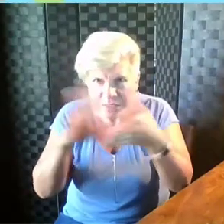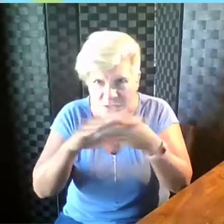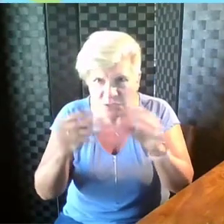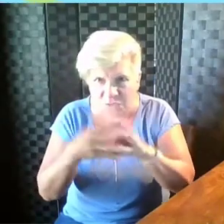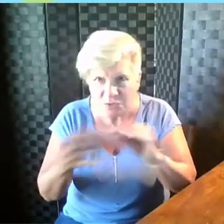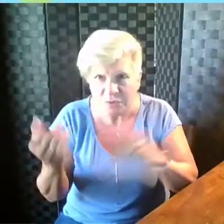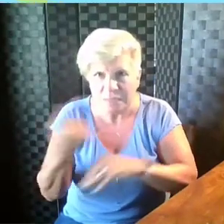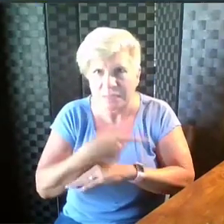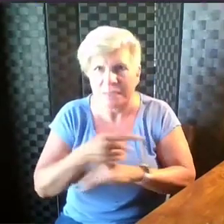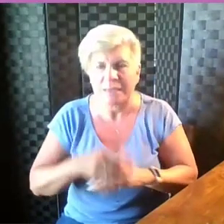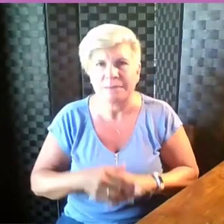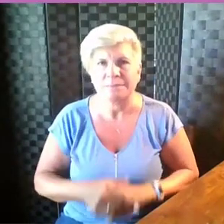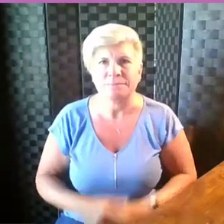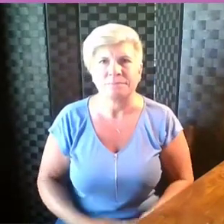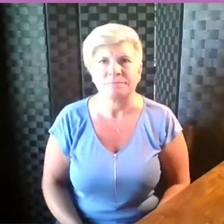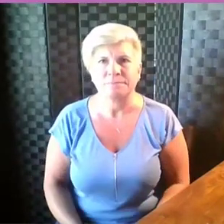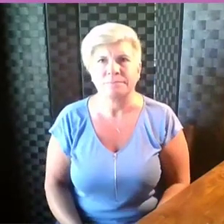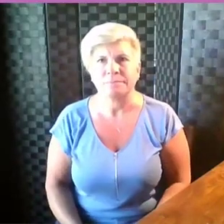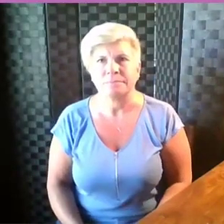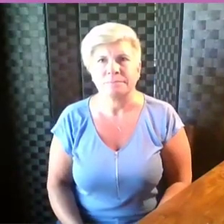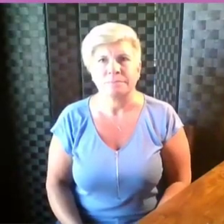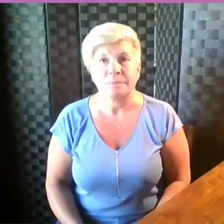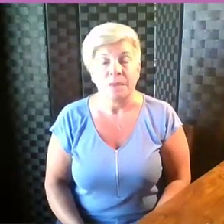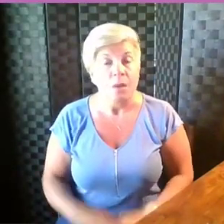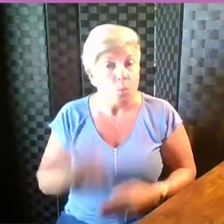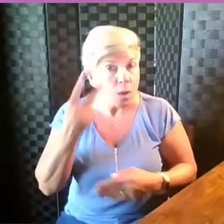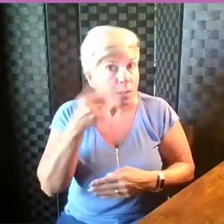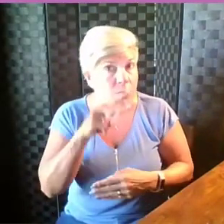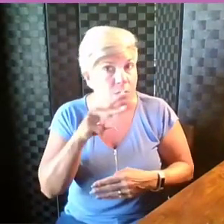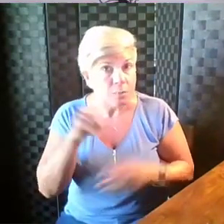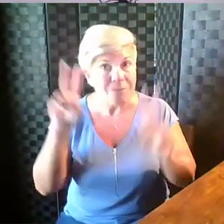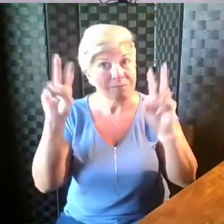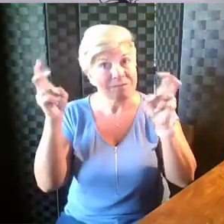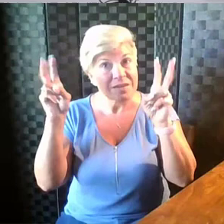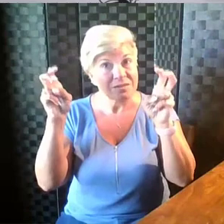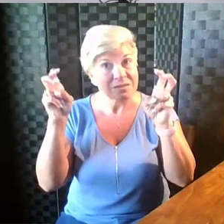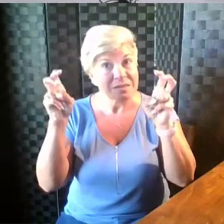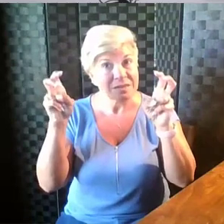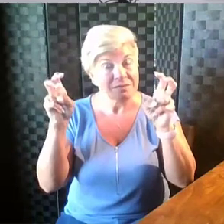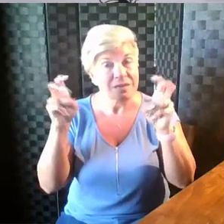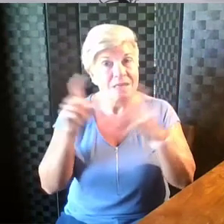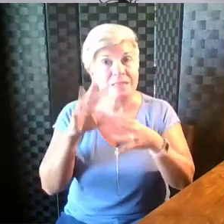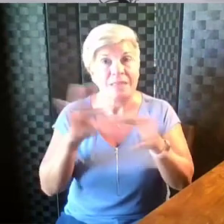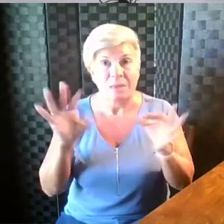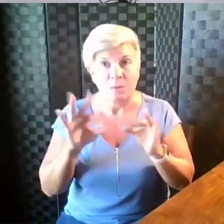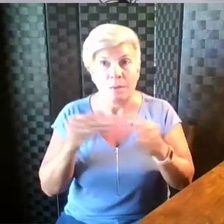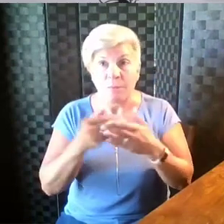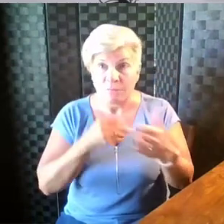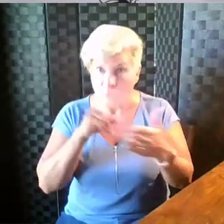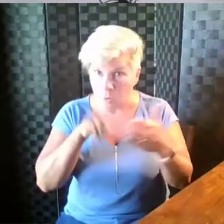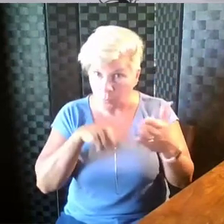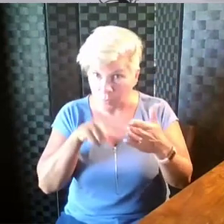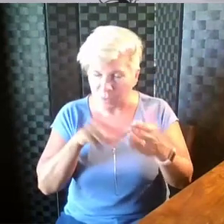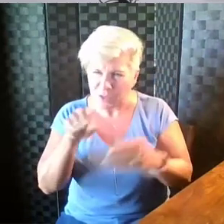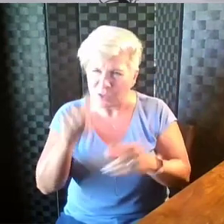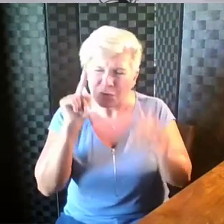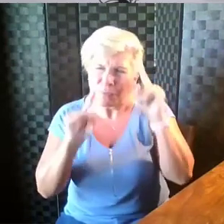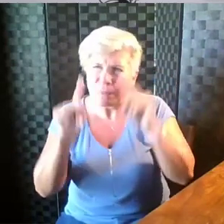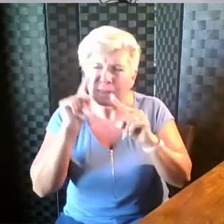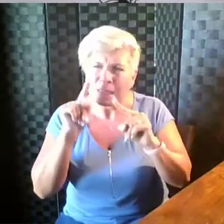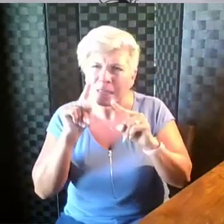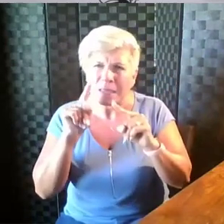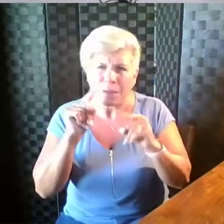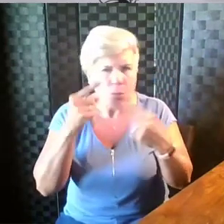And we're going to look at figurative language. So before we read our story, I want you to be thinking as we're reading, we're going to review